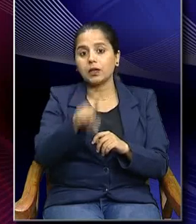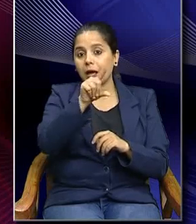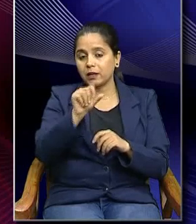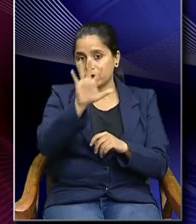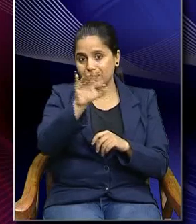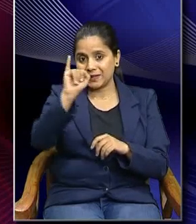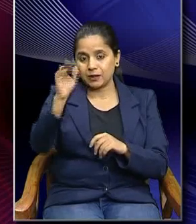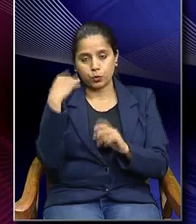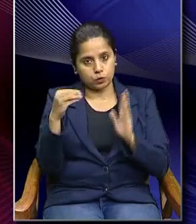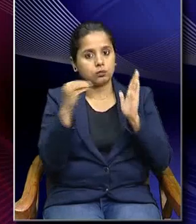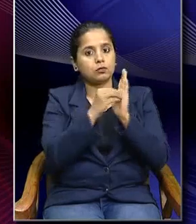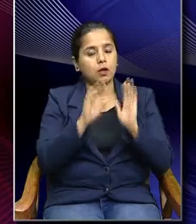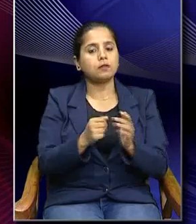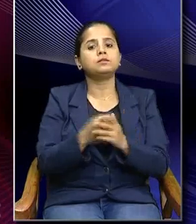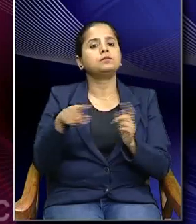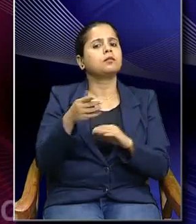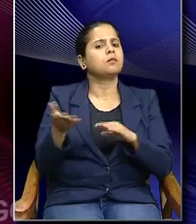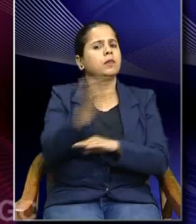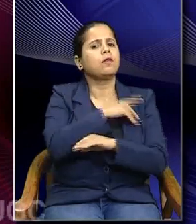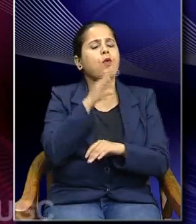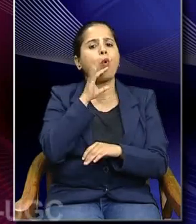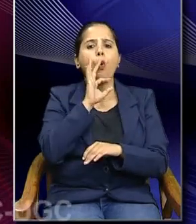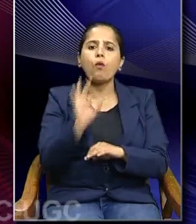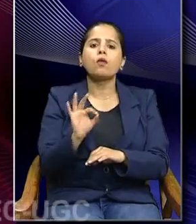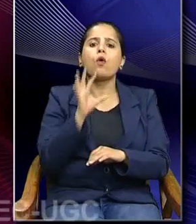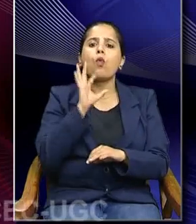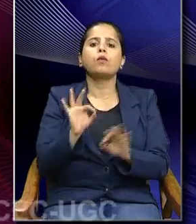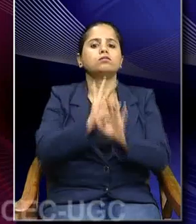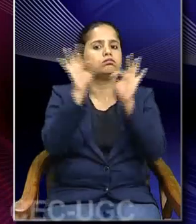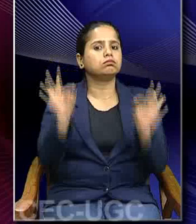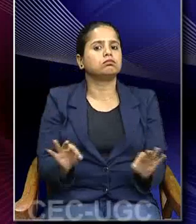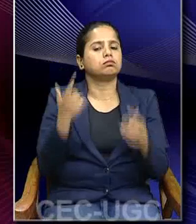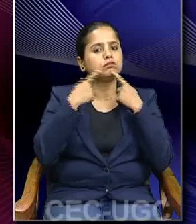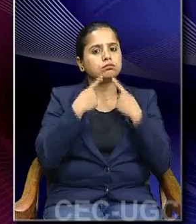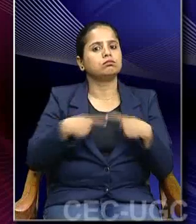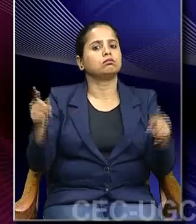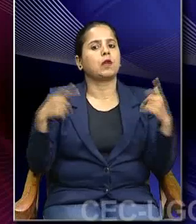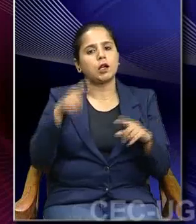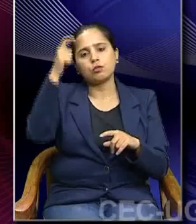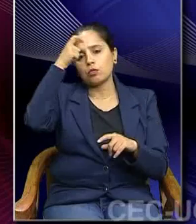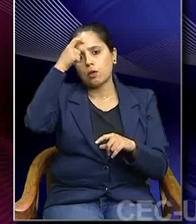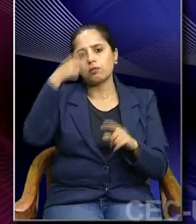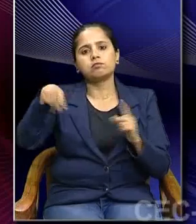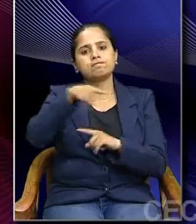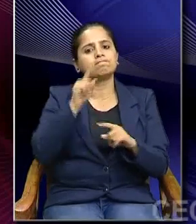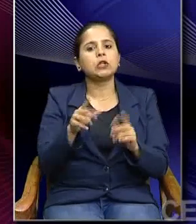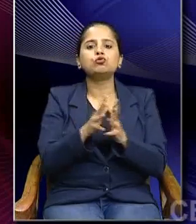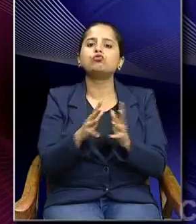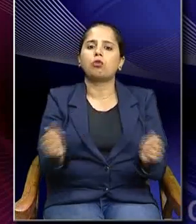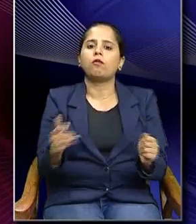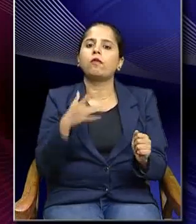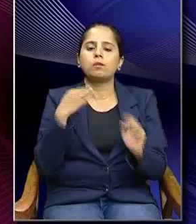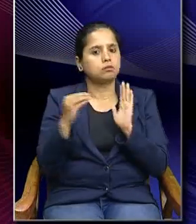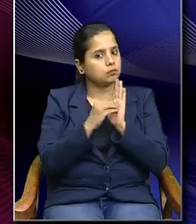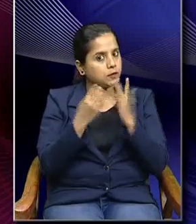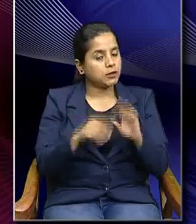1951-56, where it was kind of officially declared as a problem that had to be solved,